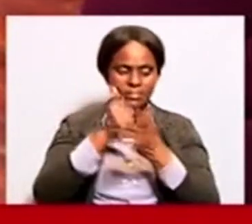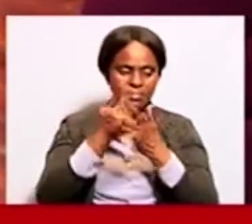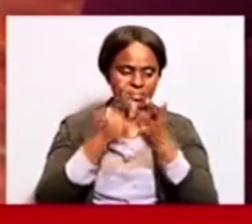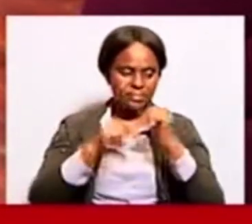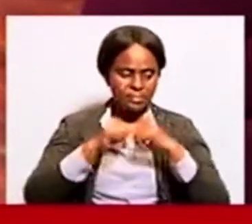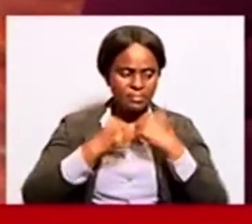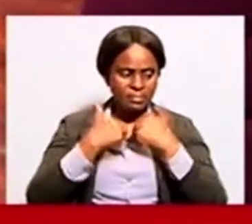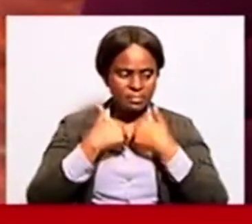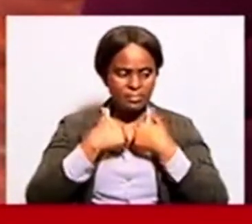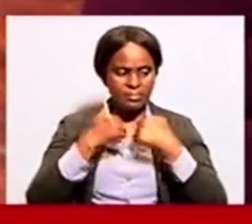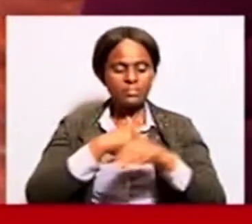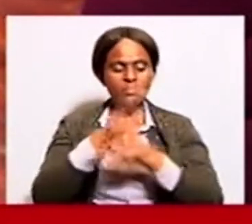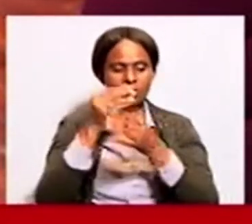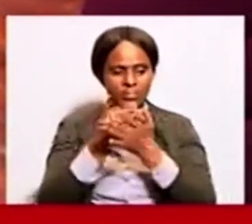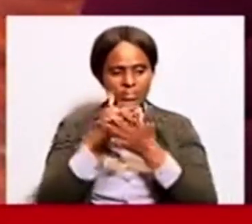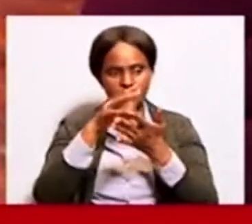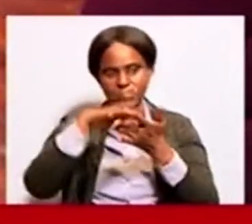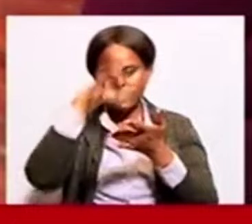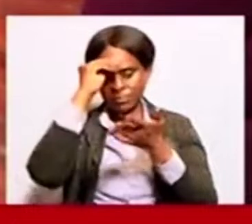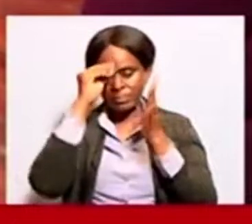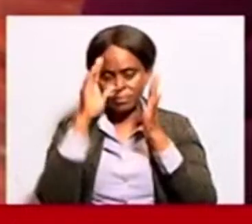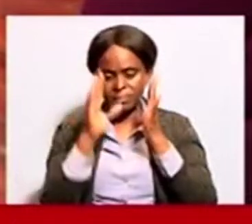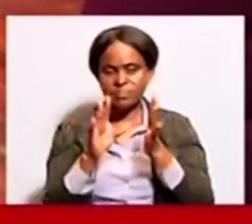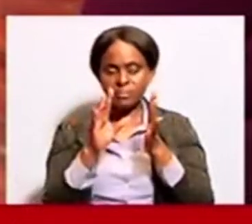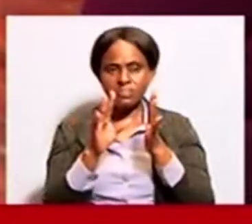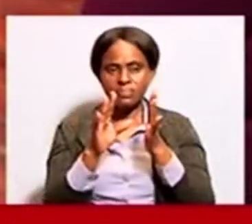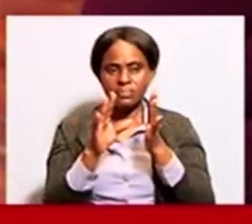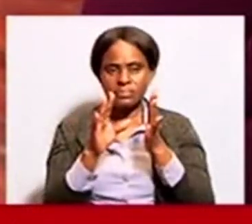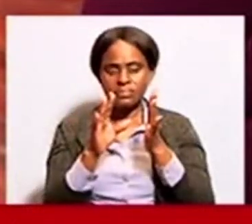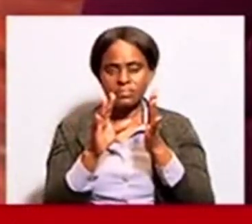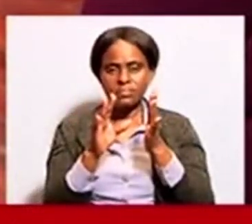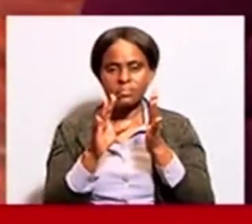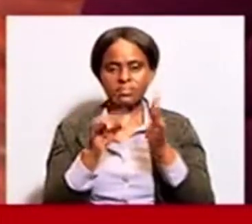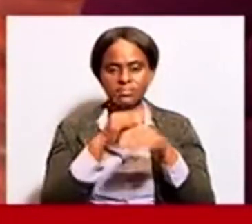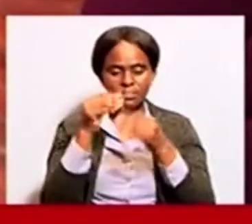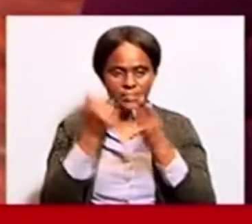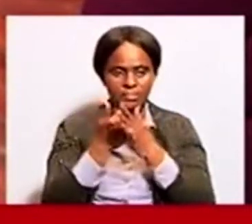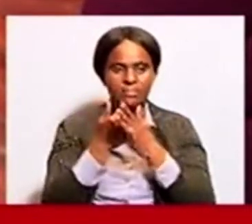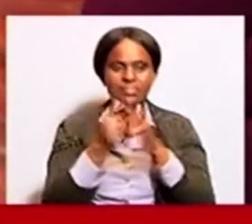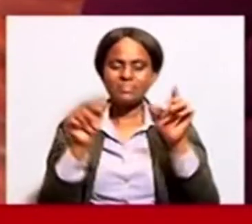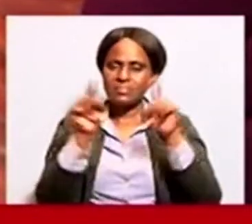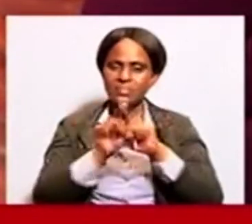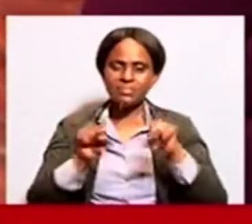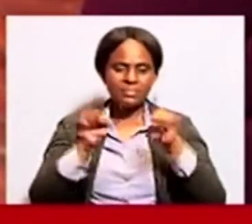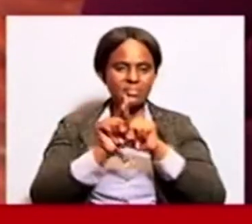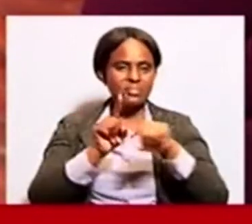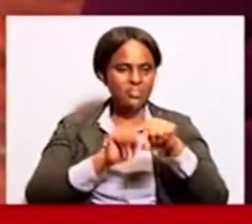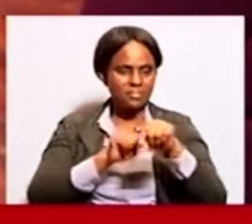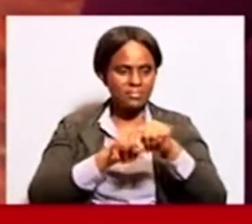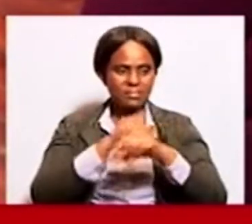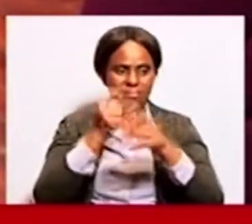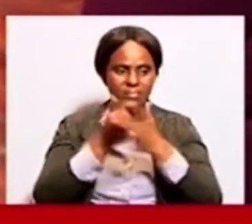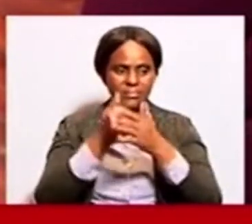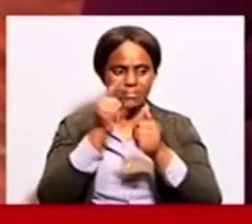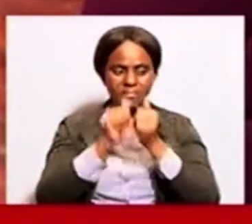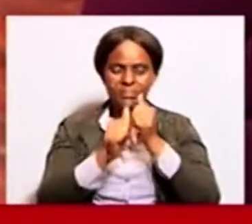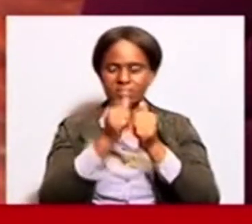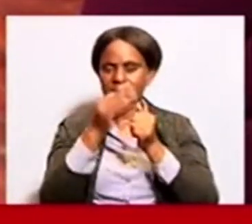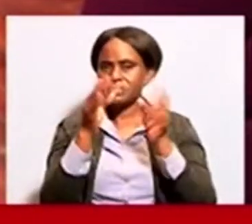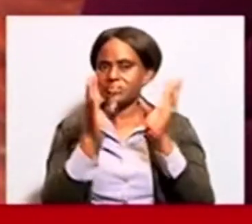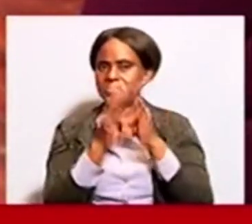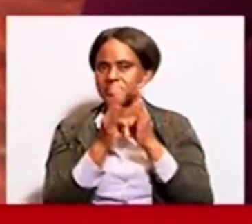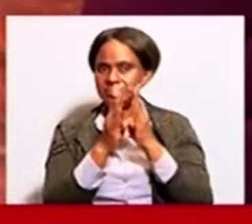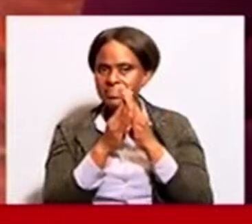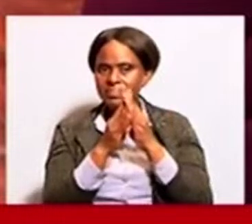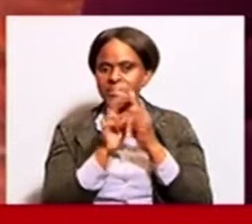that all the learners were taken at the same time in terms of sessions.